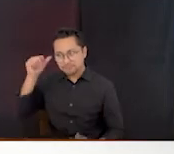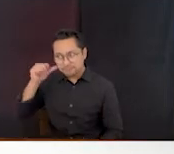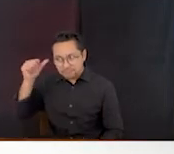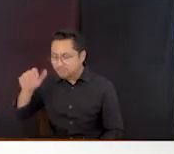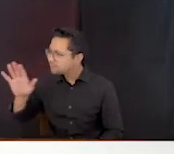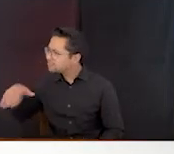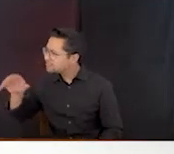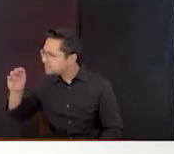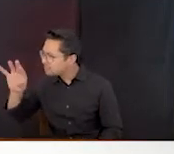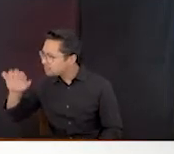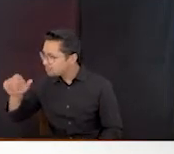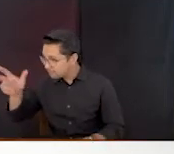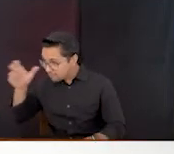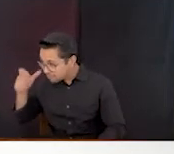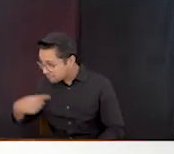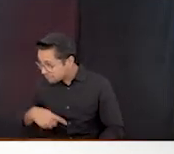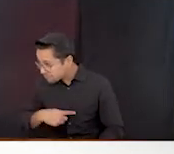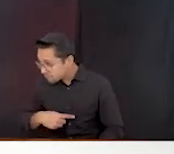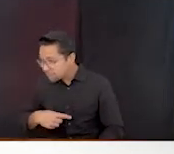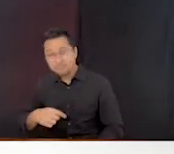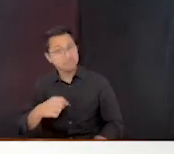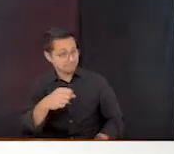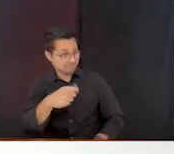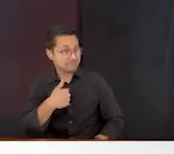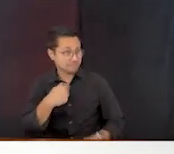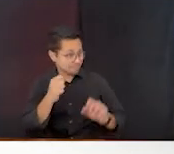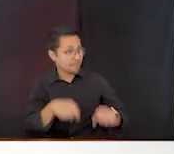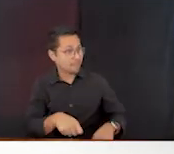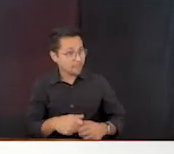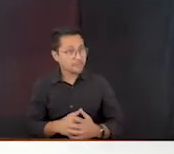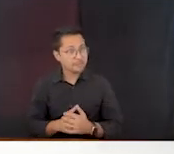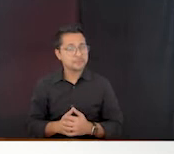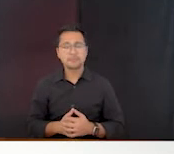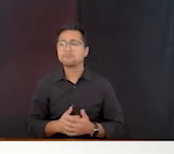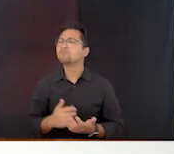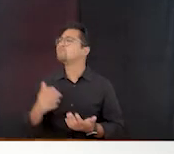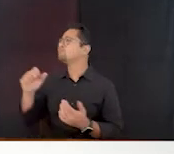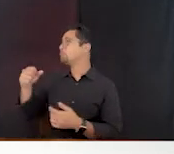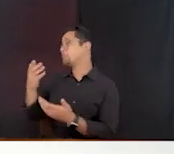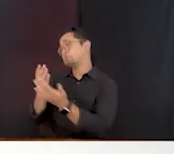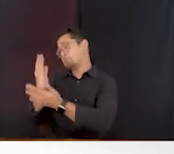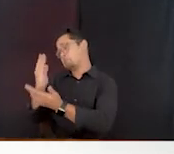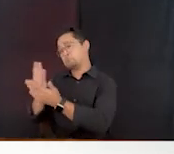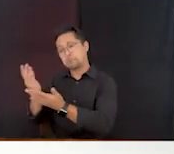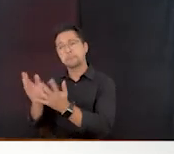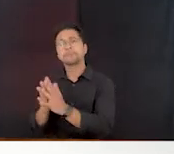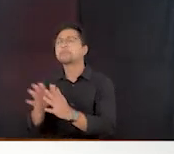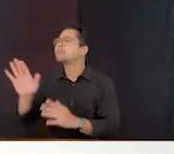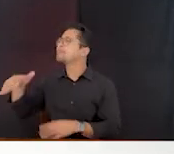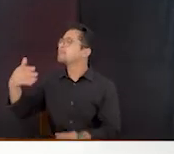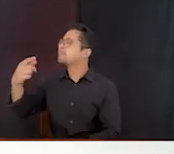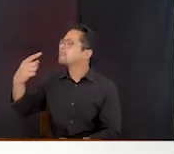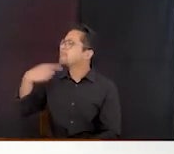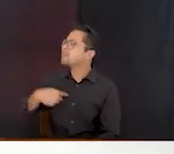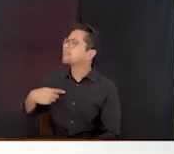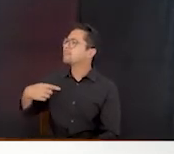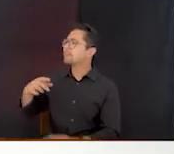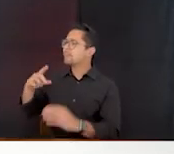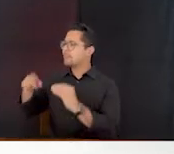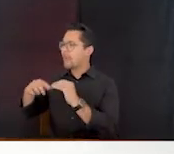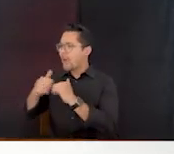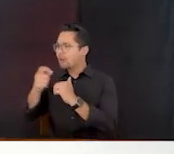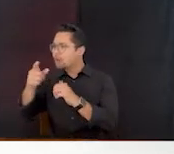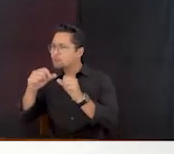Mira, can you hear us? Yes, I can. Yeah, all right. So tell us about how you